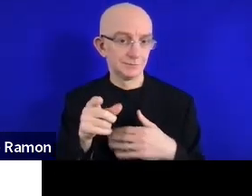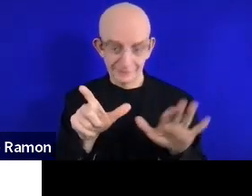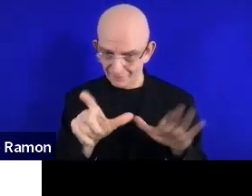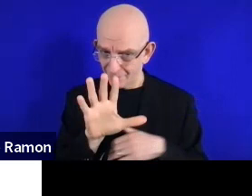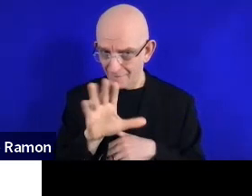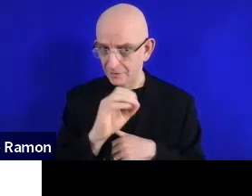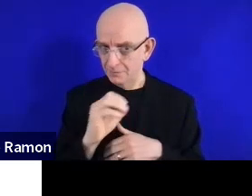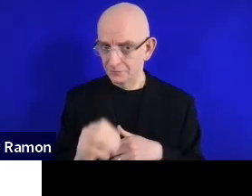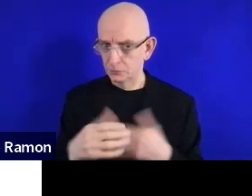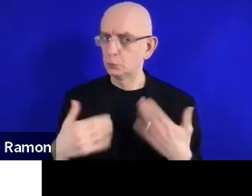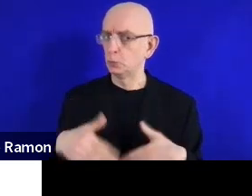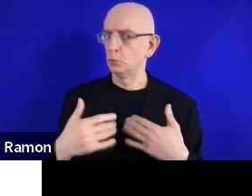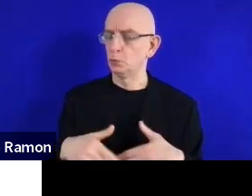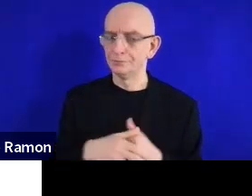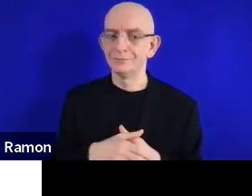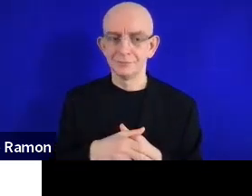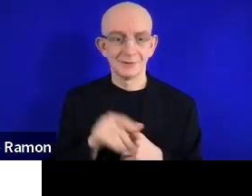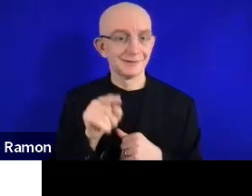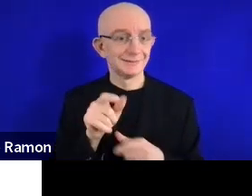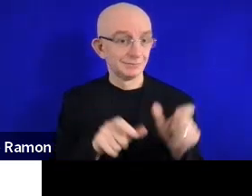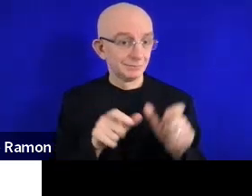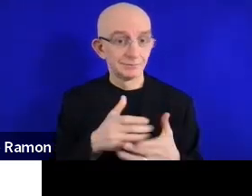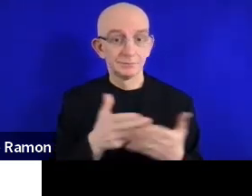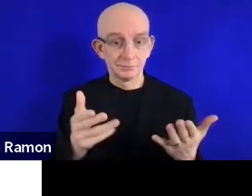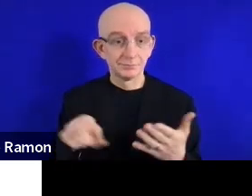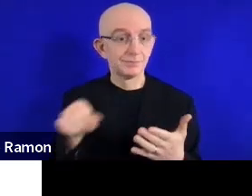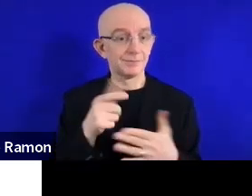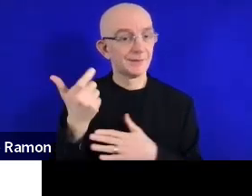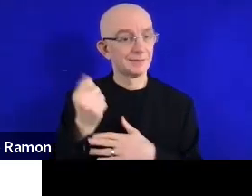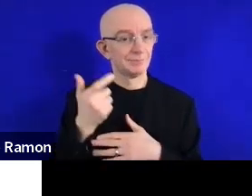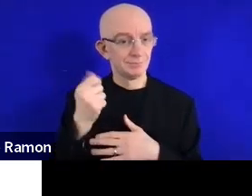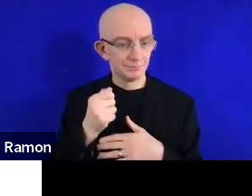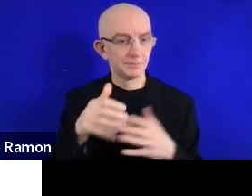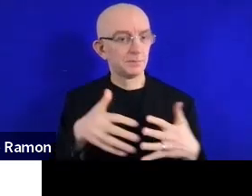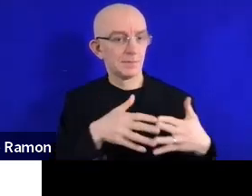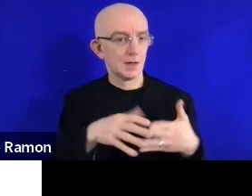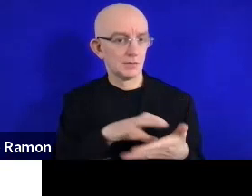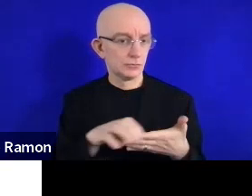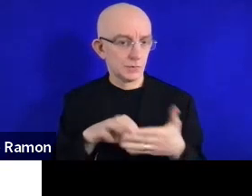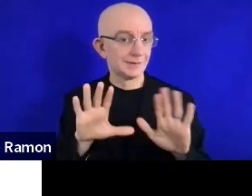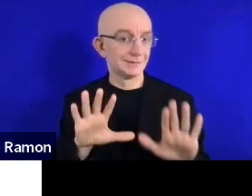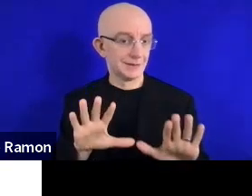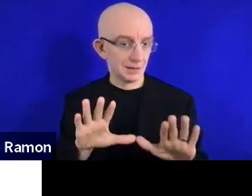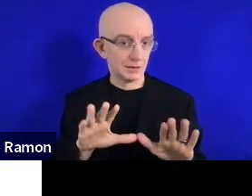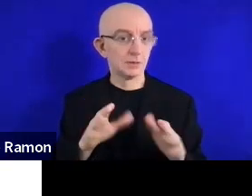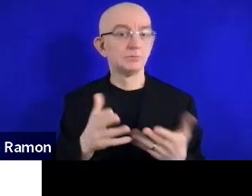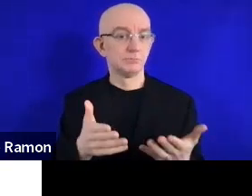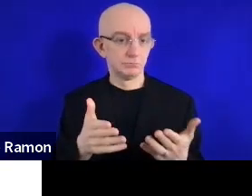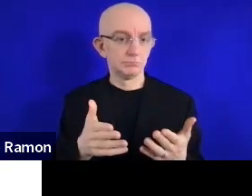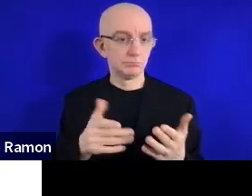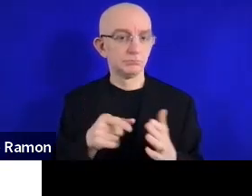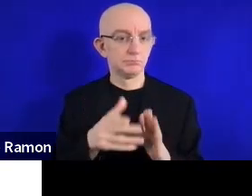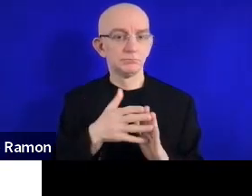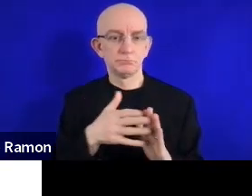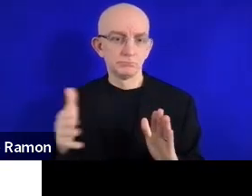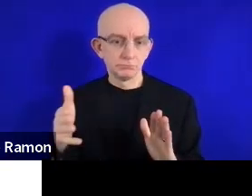25,000 shillings, but due to inflation and depreciation, in terms of US dollars, it has gone down